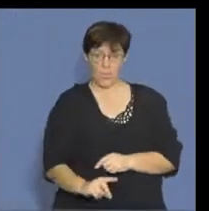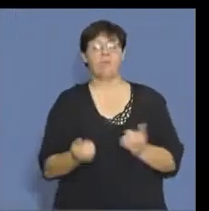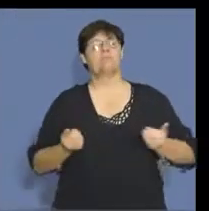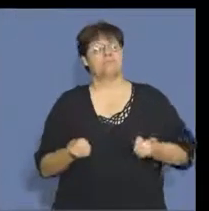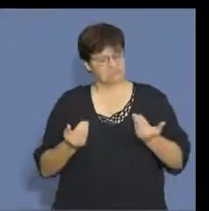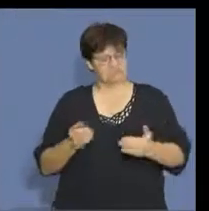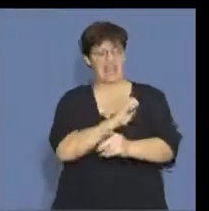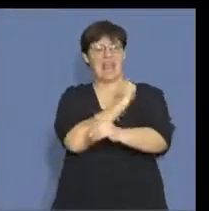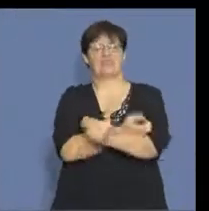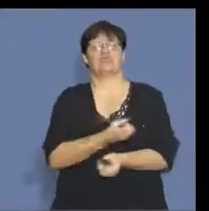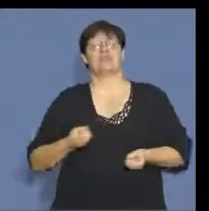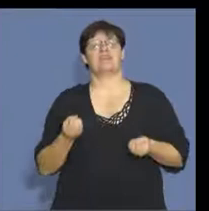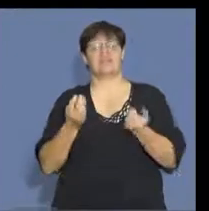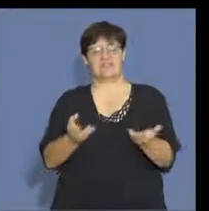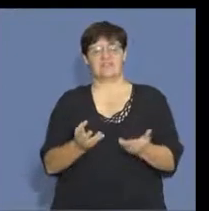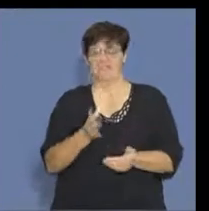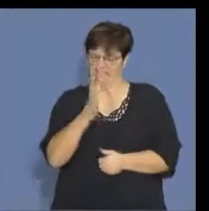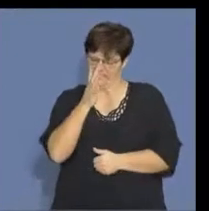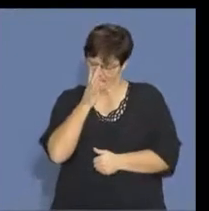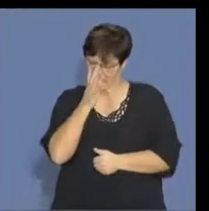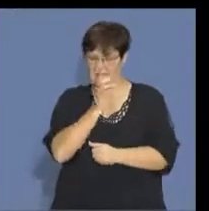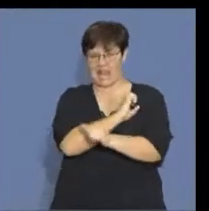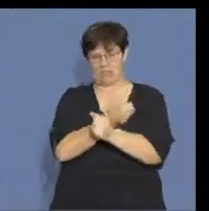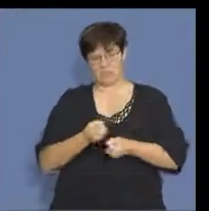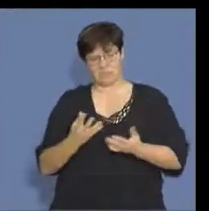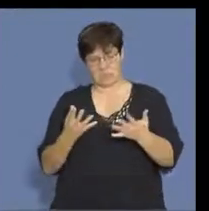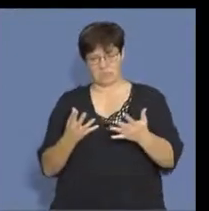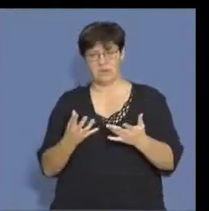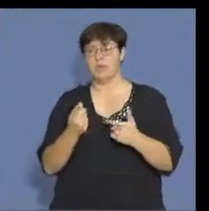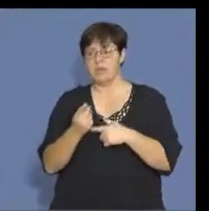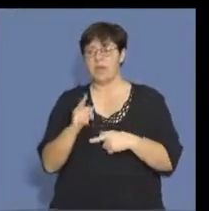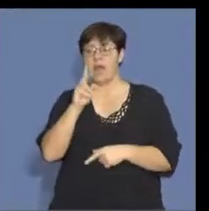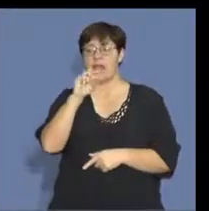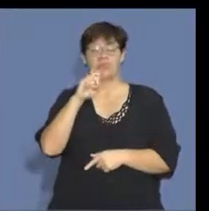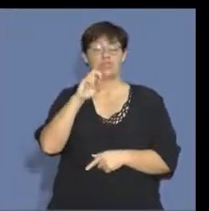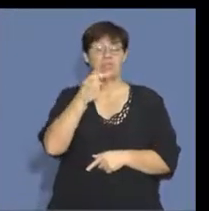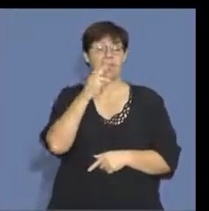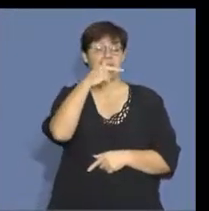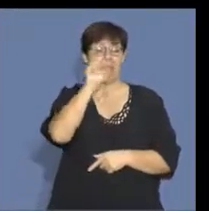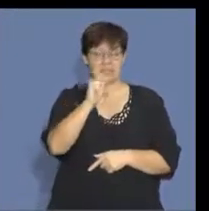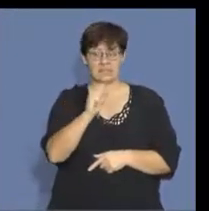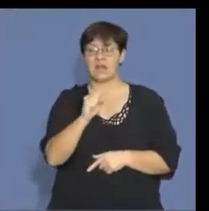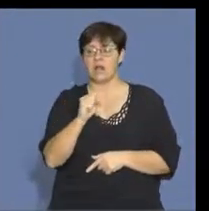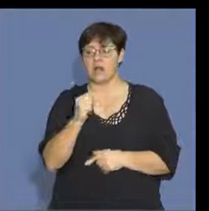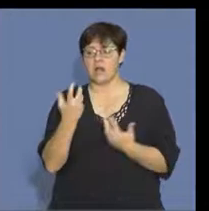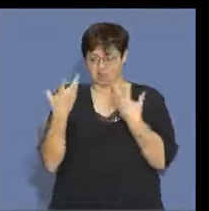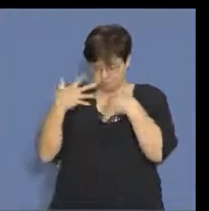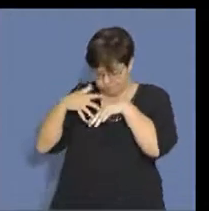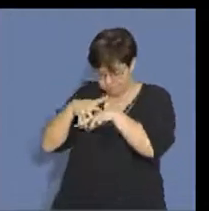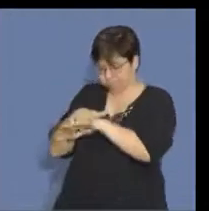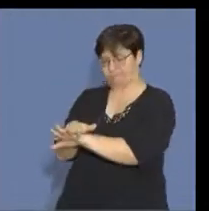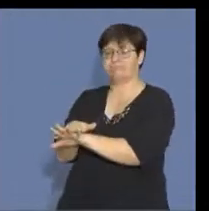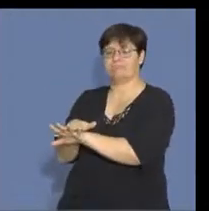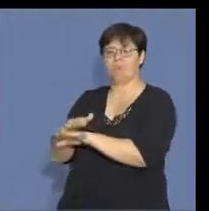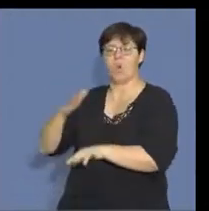sufficient energy, in fact, a large amount of energy, that causes the nitrogen gas to fuse with the oxygen in